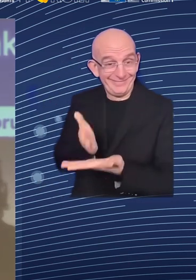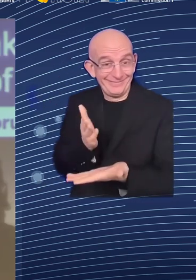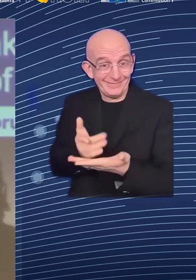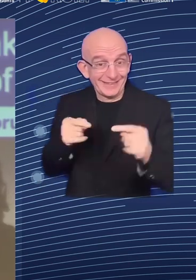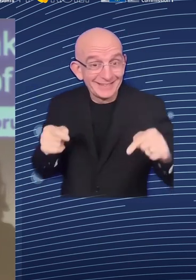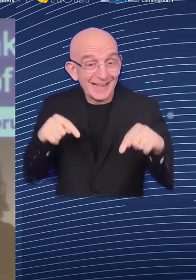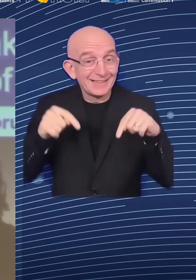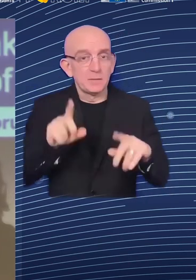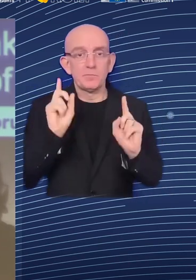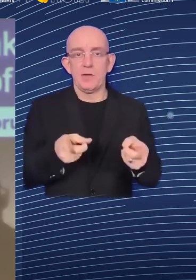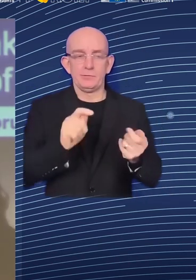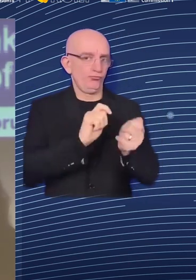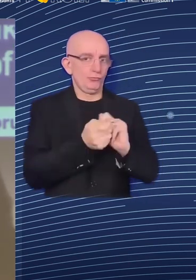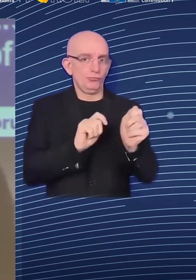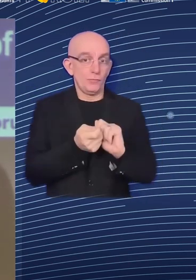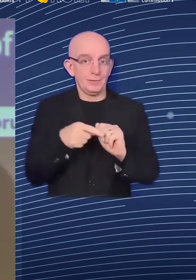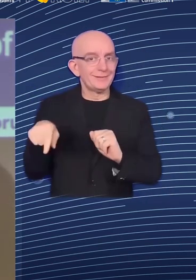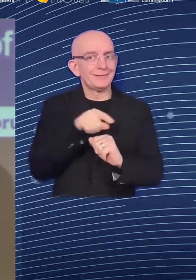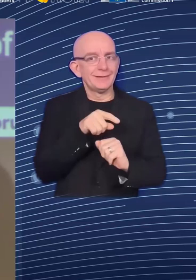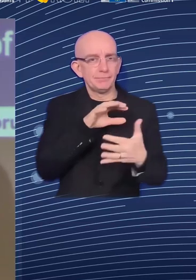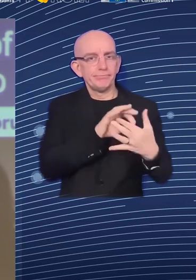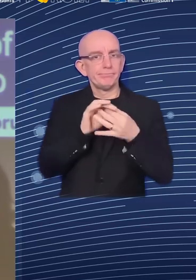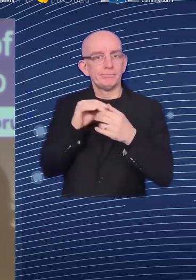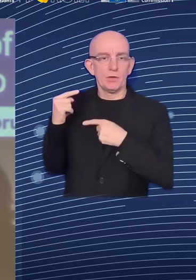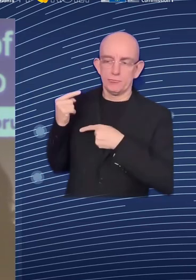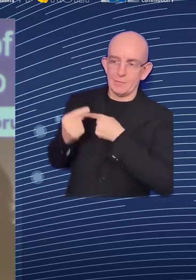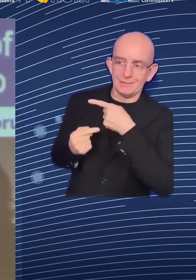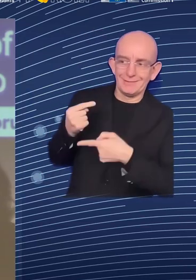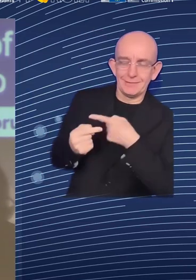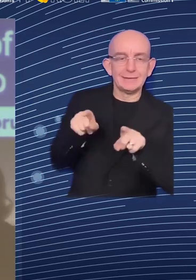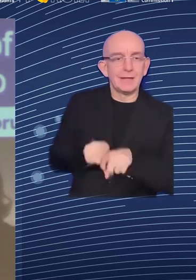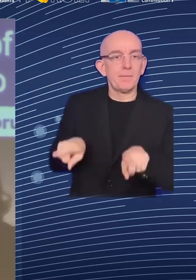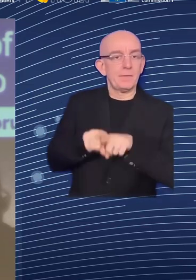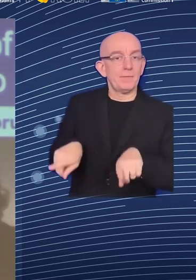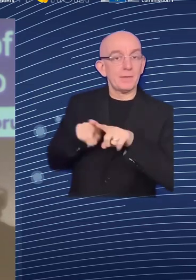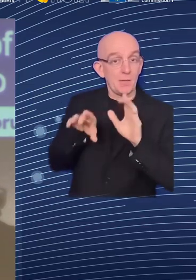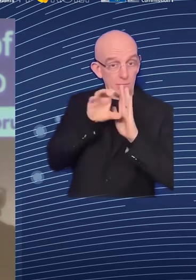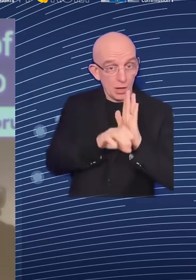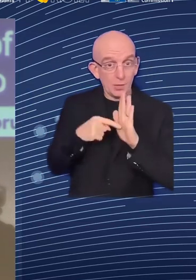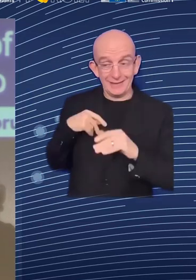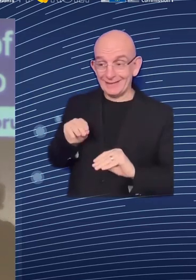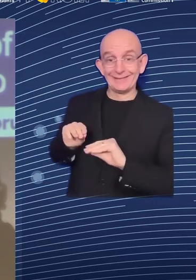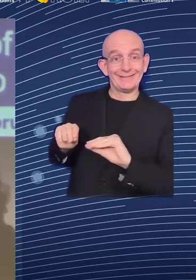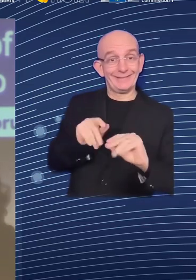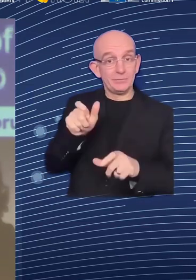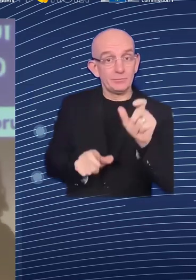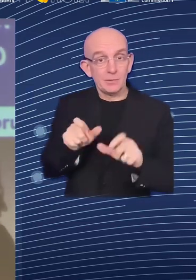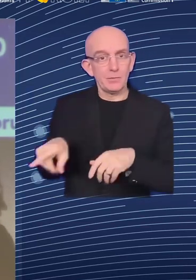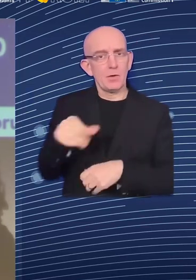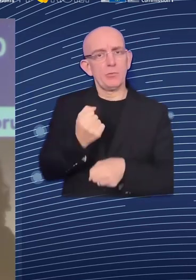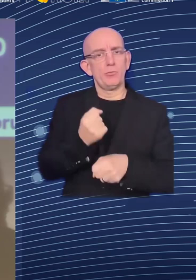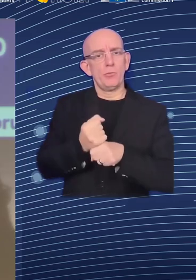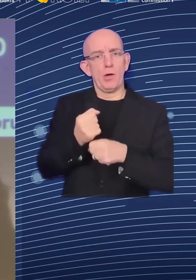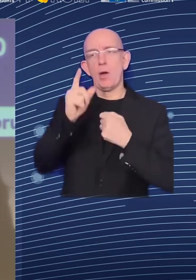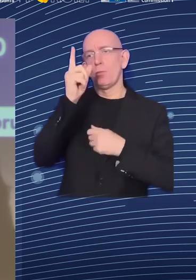one work for their whole life, for this very flexible work. And firstly, I thought I will talk about soft skills here